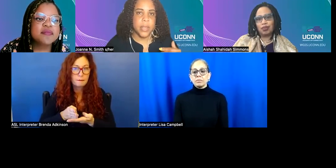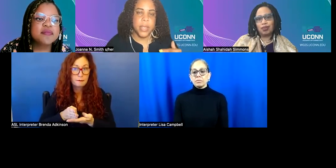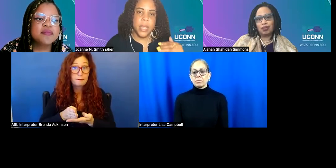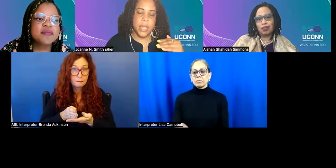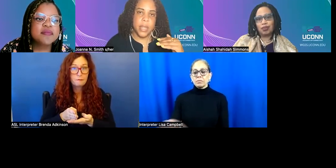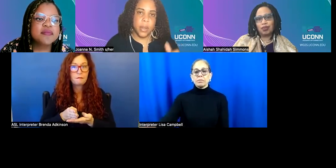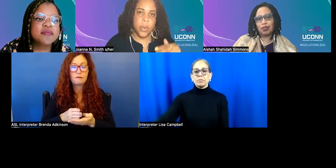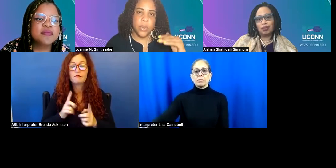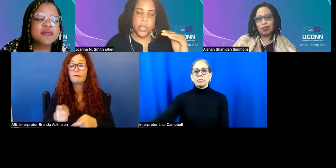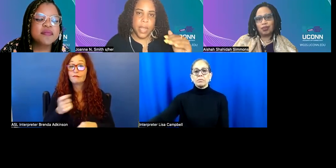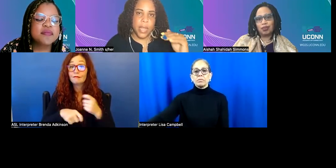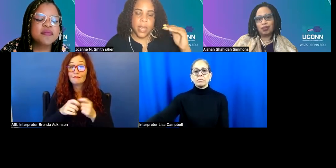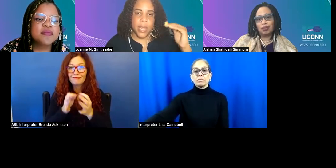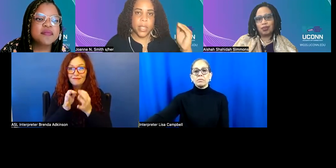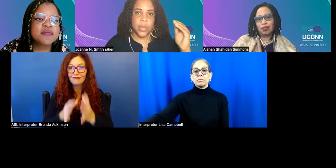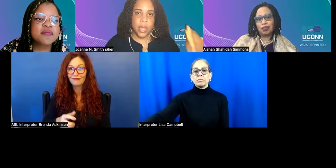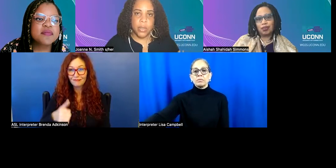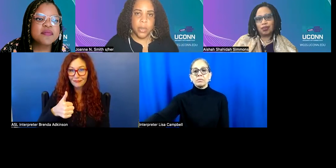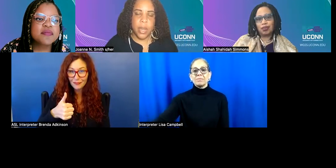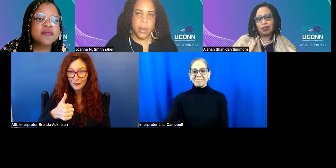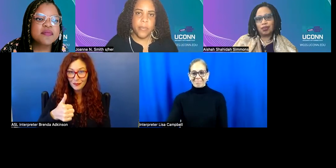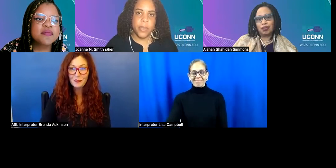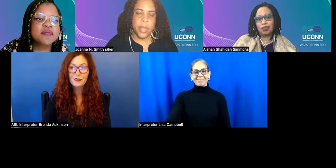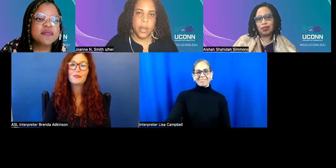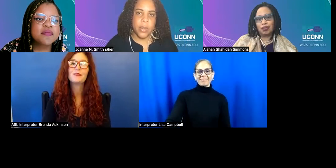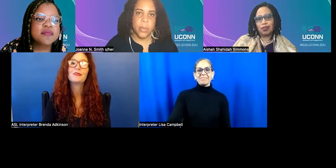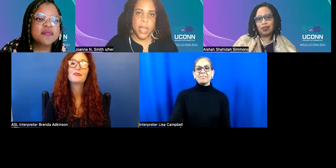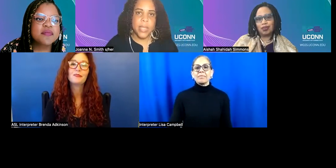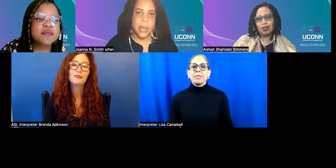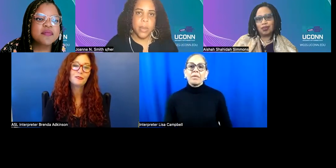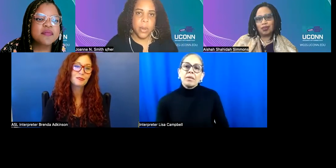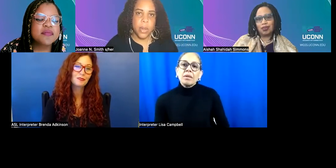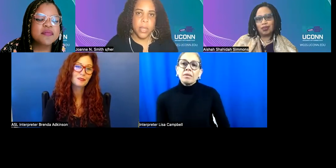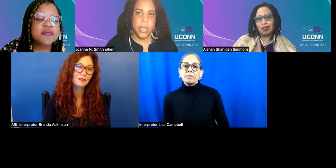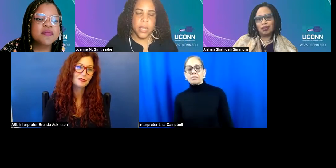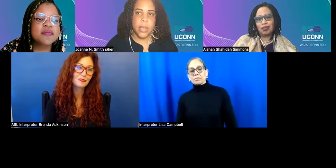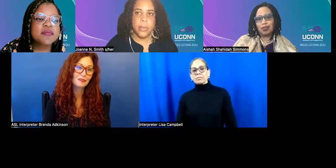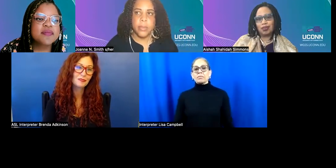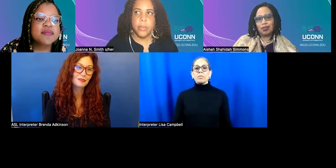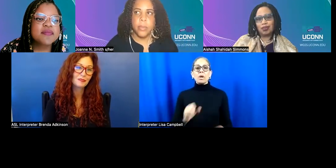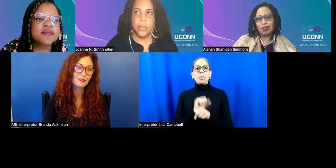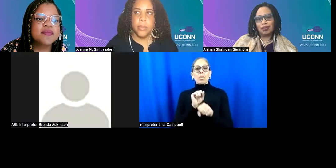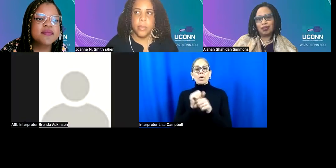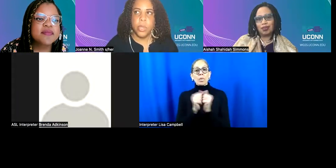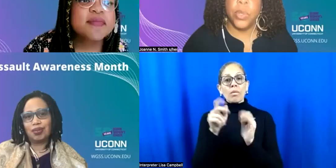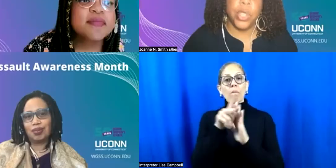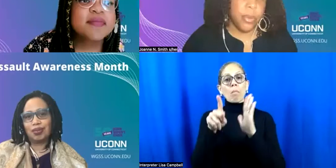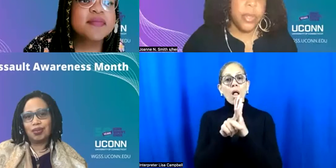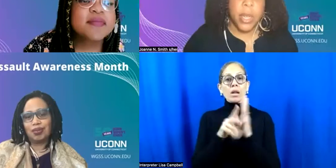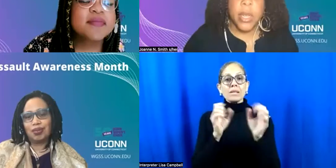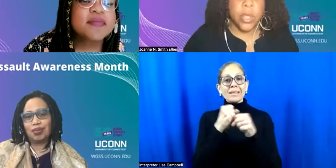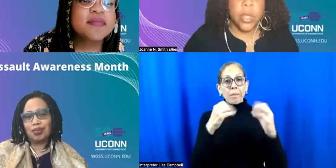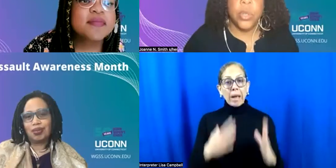on the local, state, and national level are ways that we work to